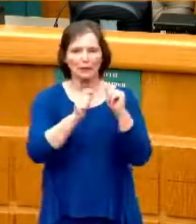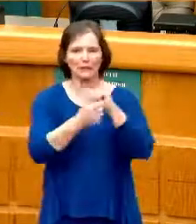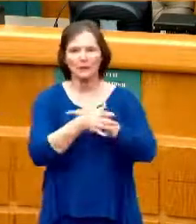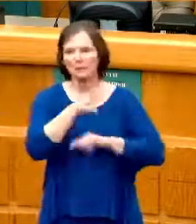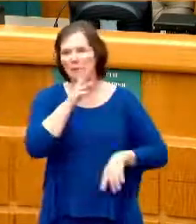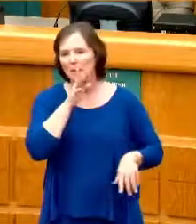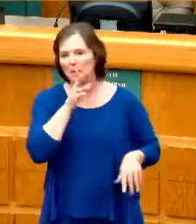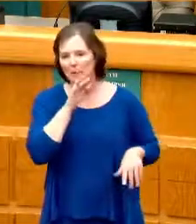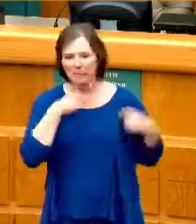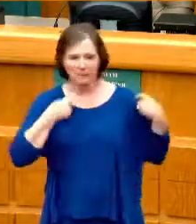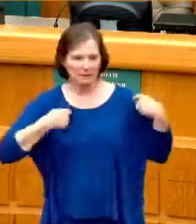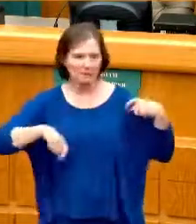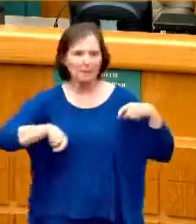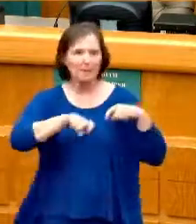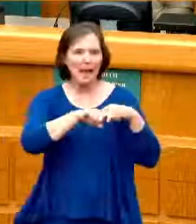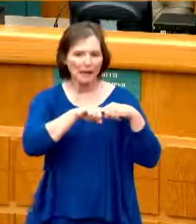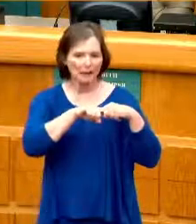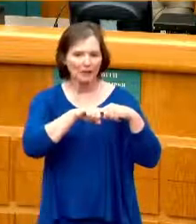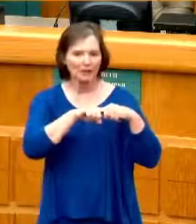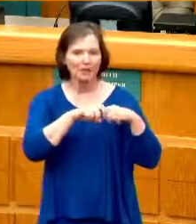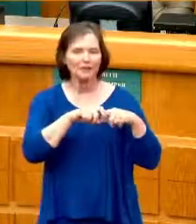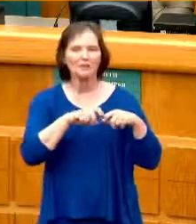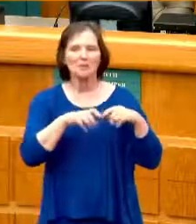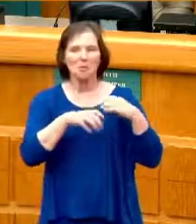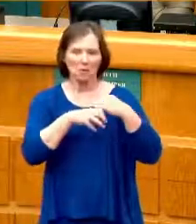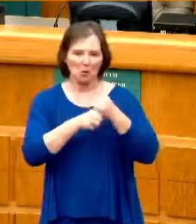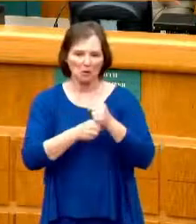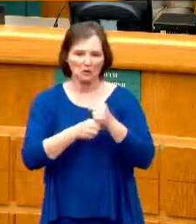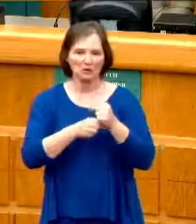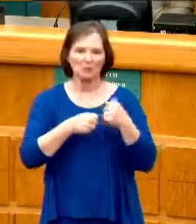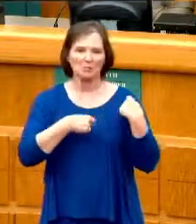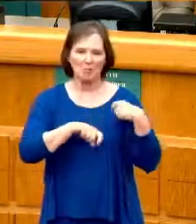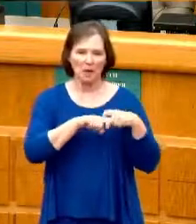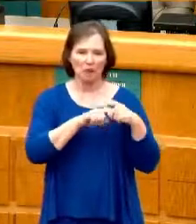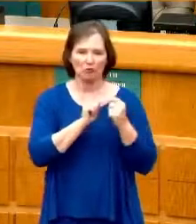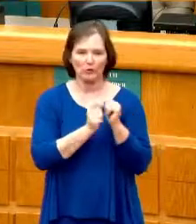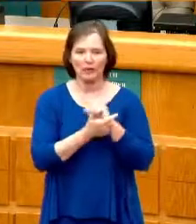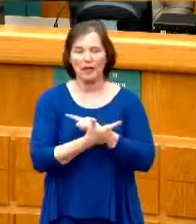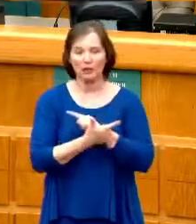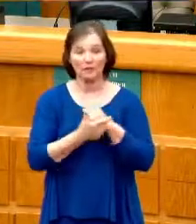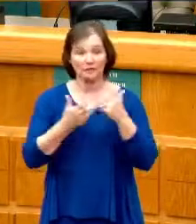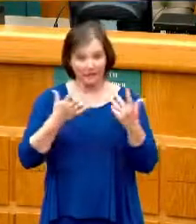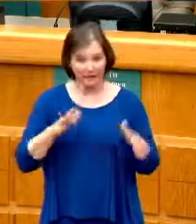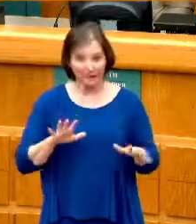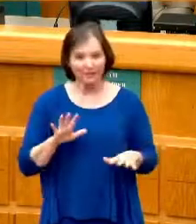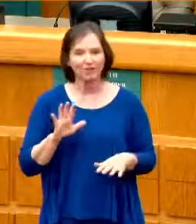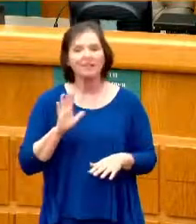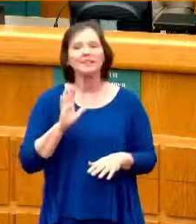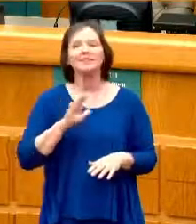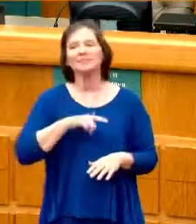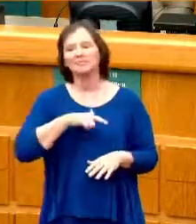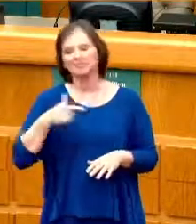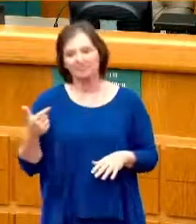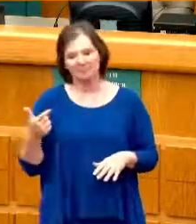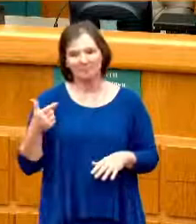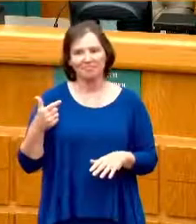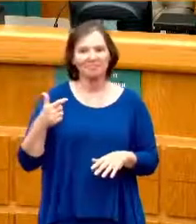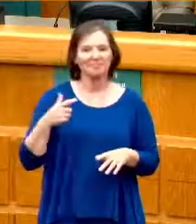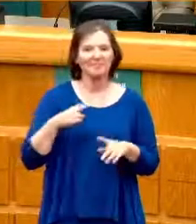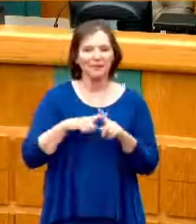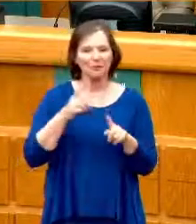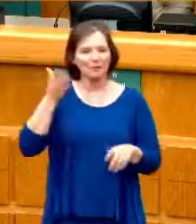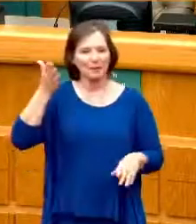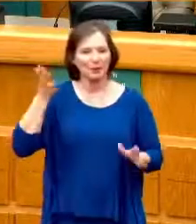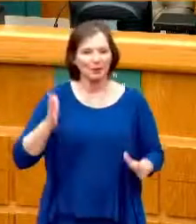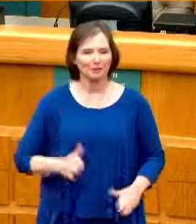Kristen Cavazos, la directora de comunicaciones de la alcaldesa Paulette Guajardo, dio el reporte de hoy. Las vacunas están disponibles para cualquier persona mayor de